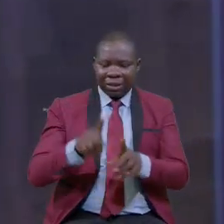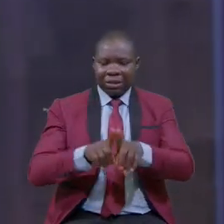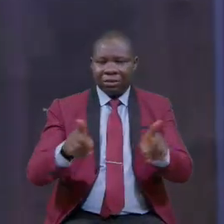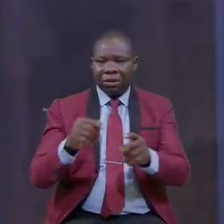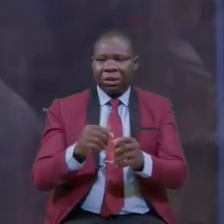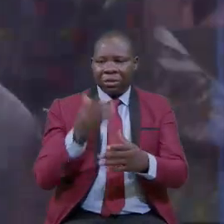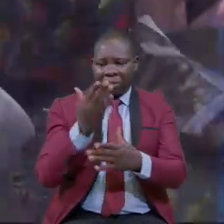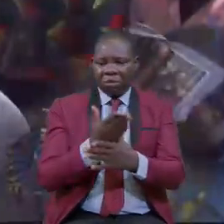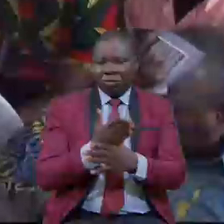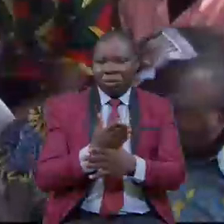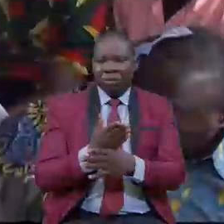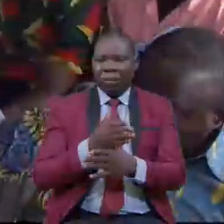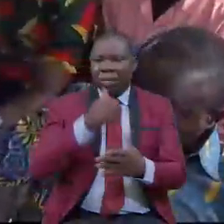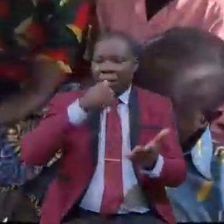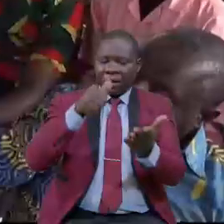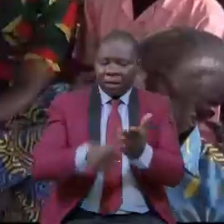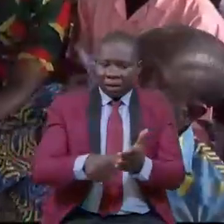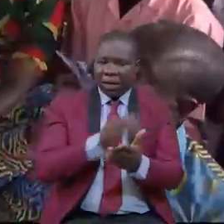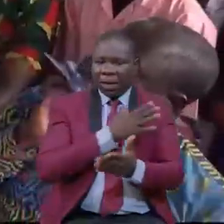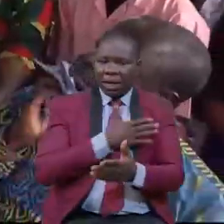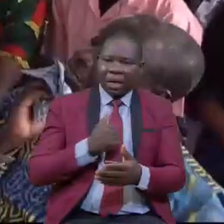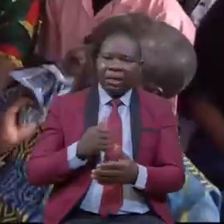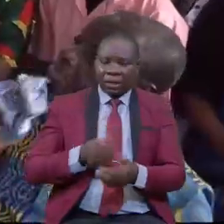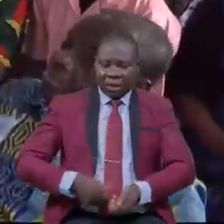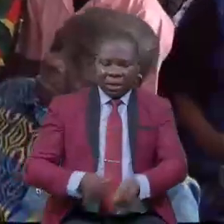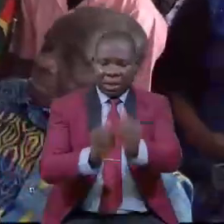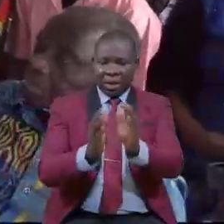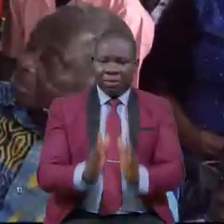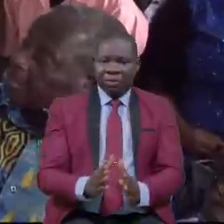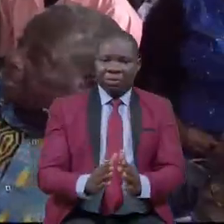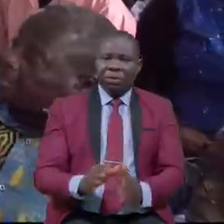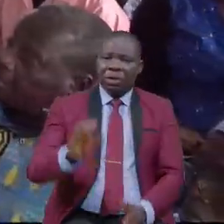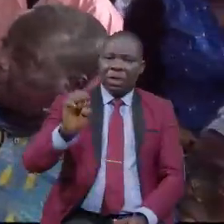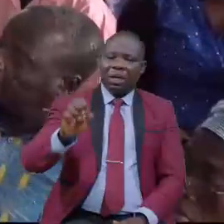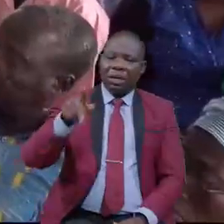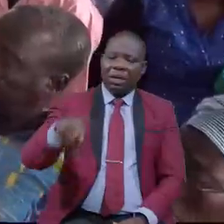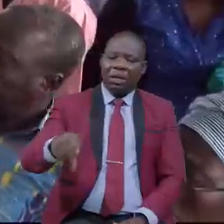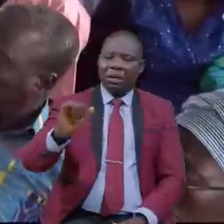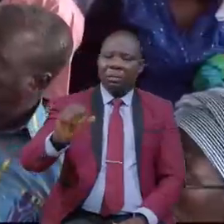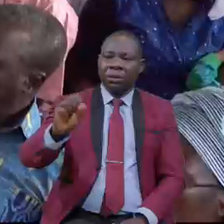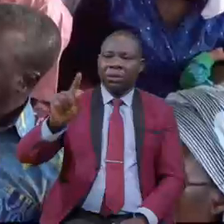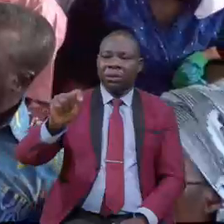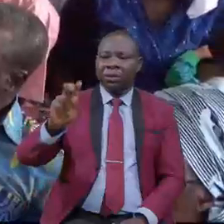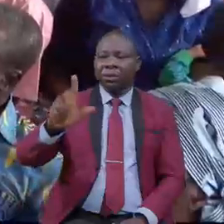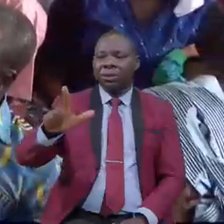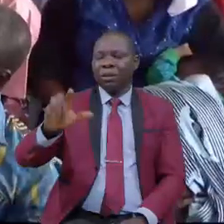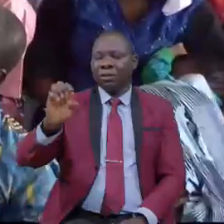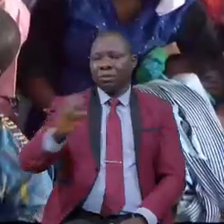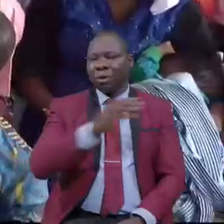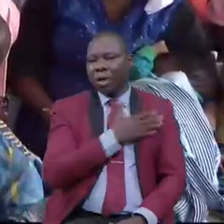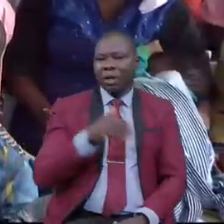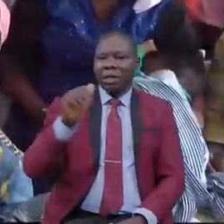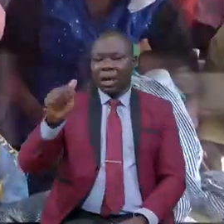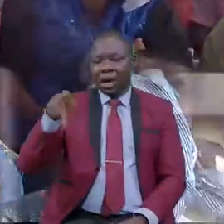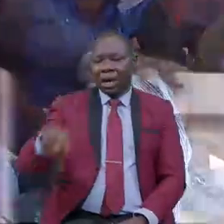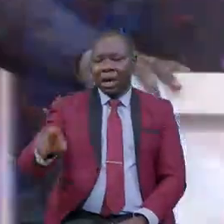know just simple just ignorant I just a jly boy going around I knew nothing if you